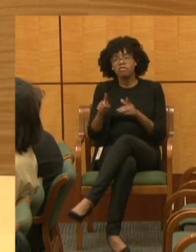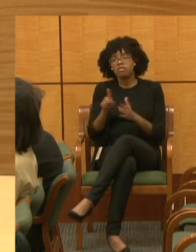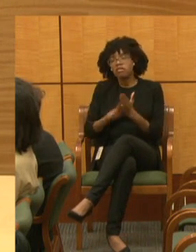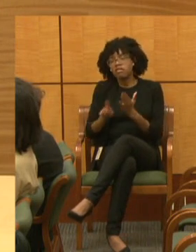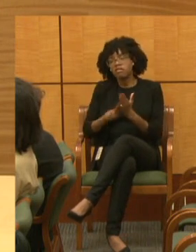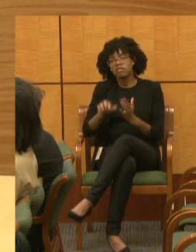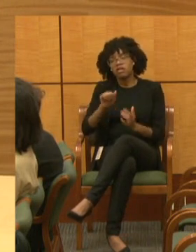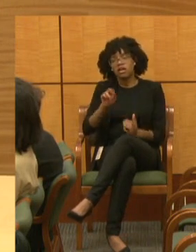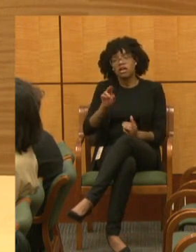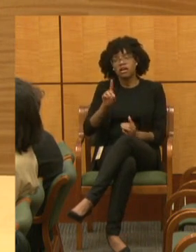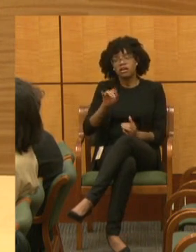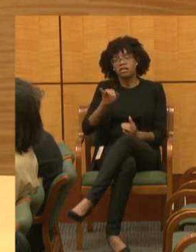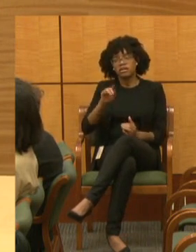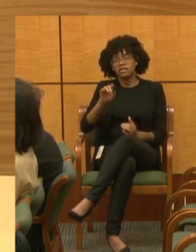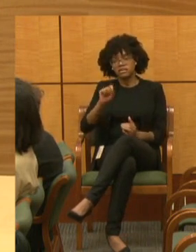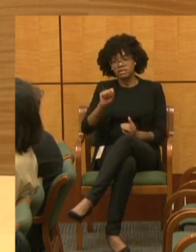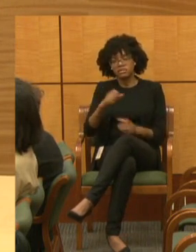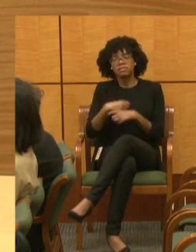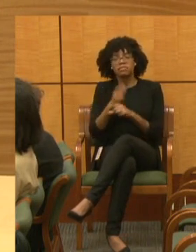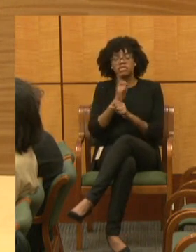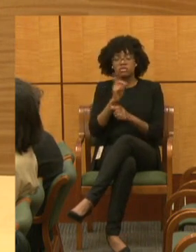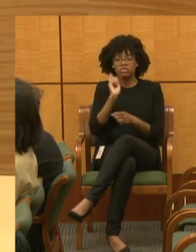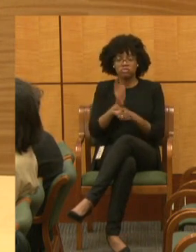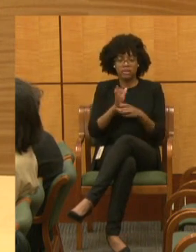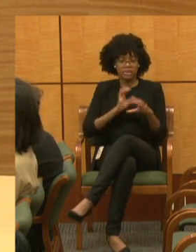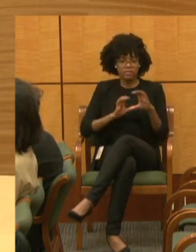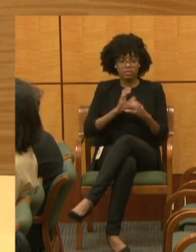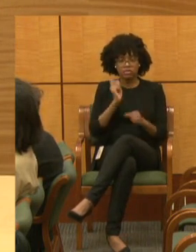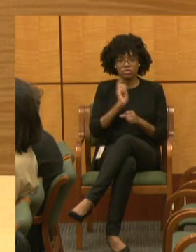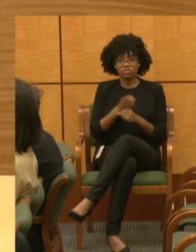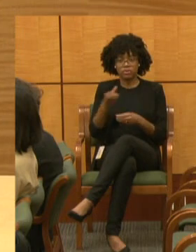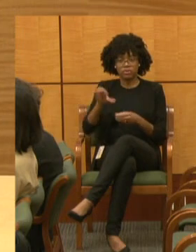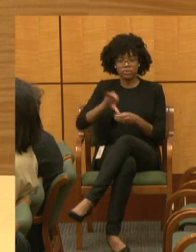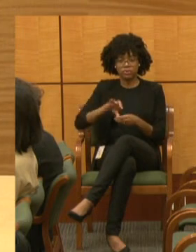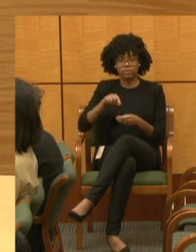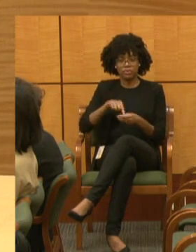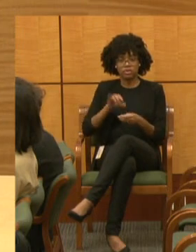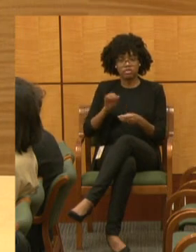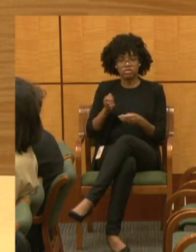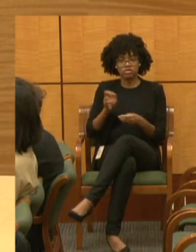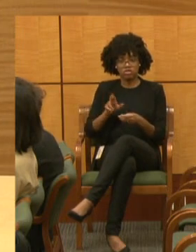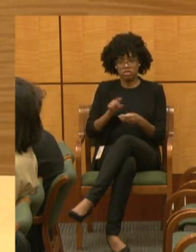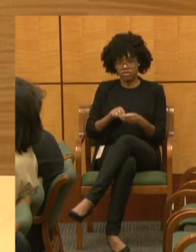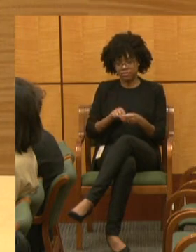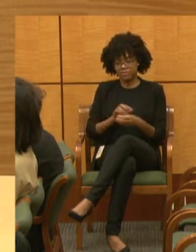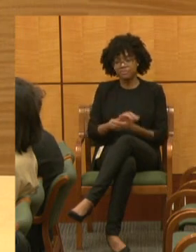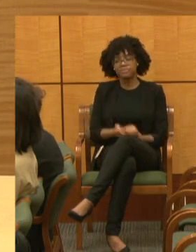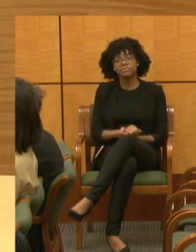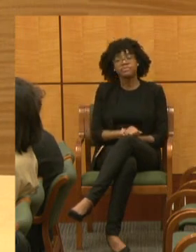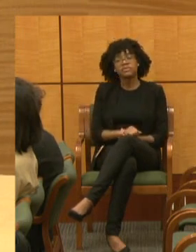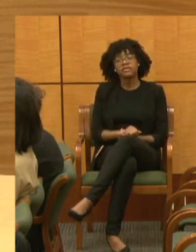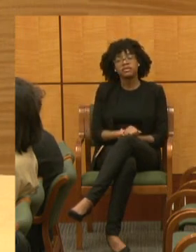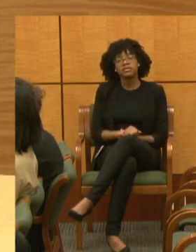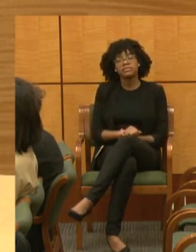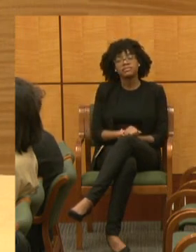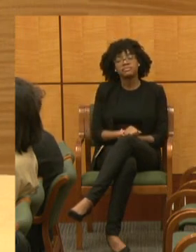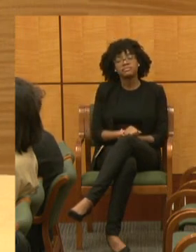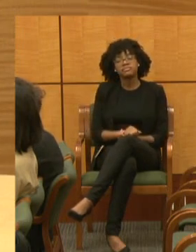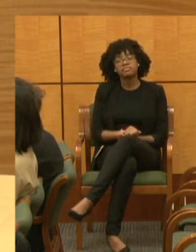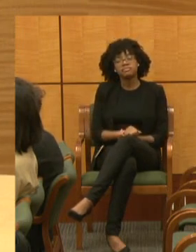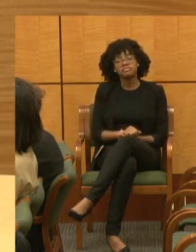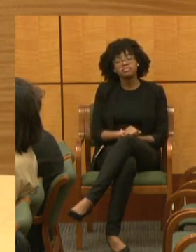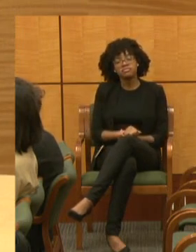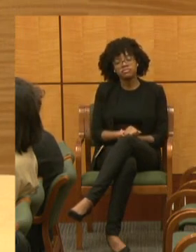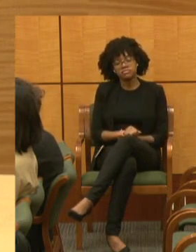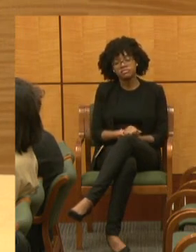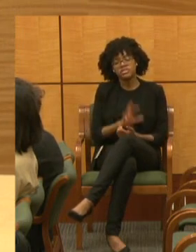sure that the right chemical gets in the right jar. So those are just a couple little points I wanted to make around the supply chain and how